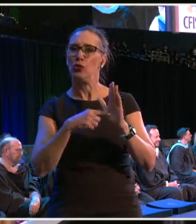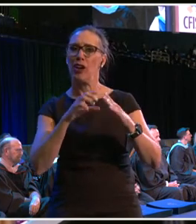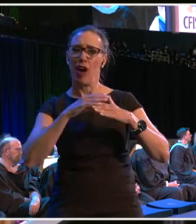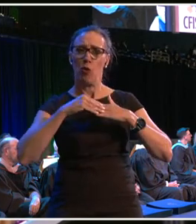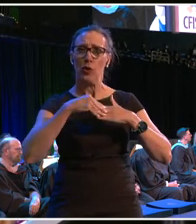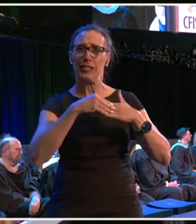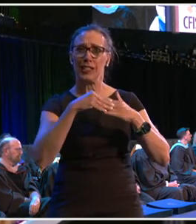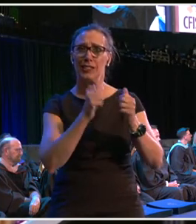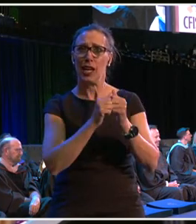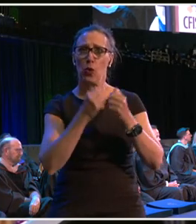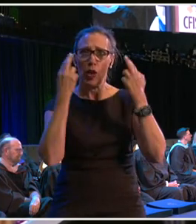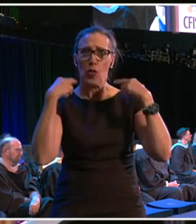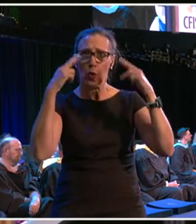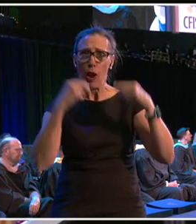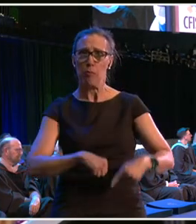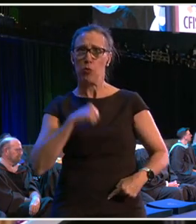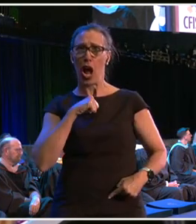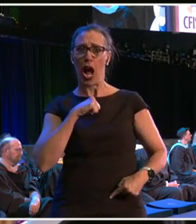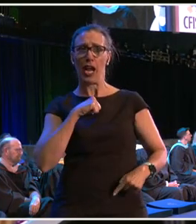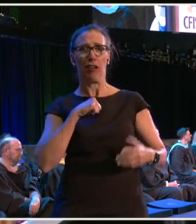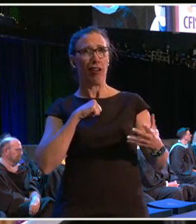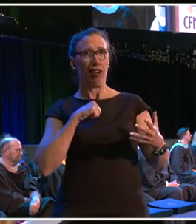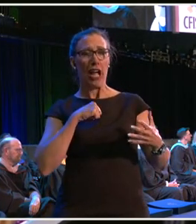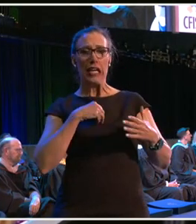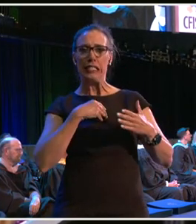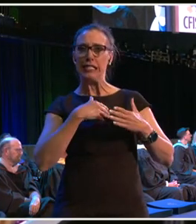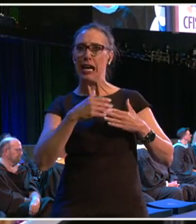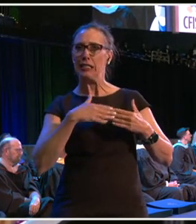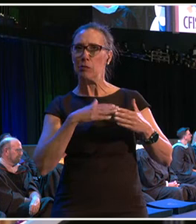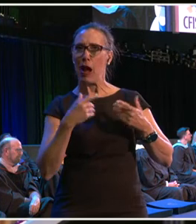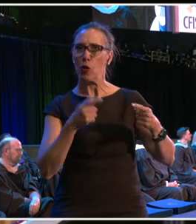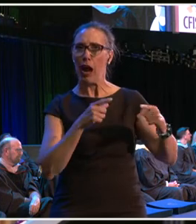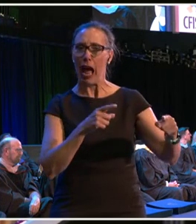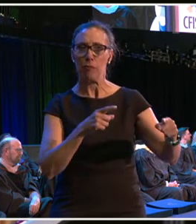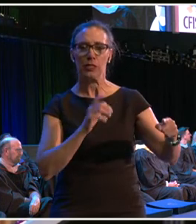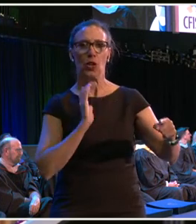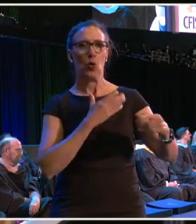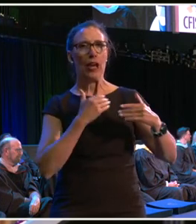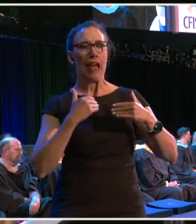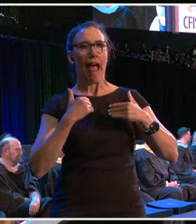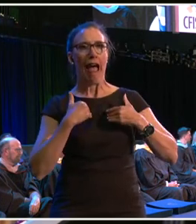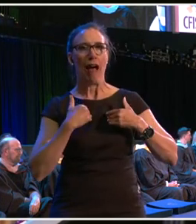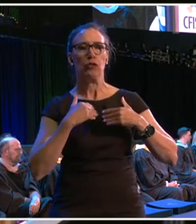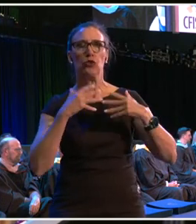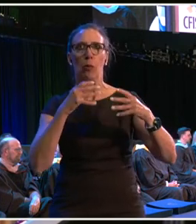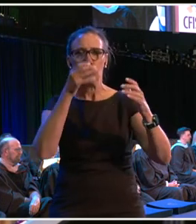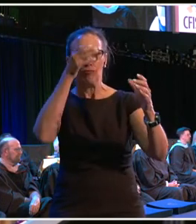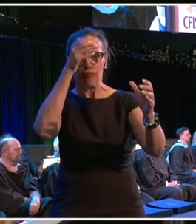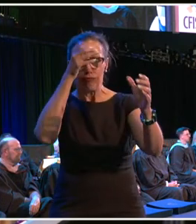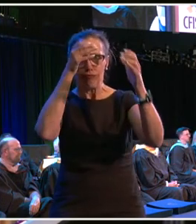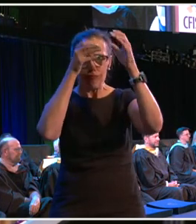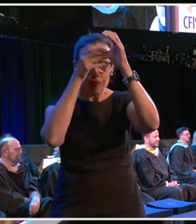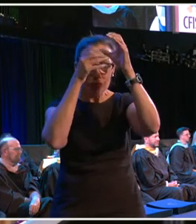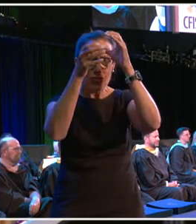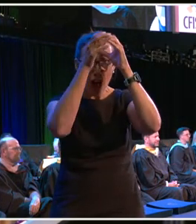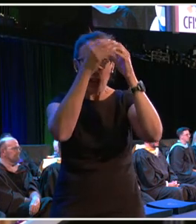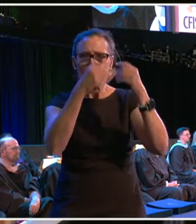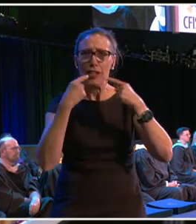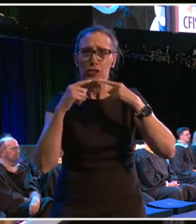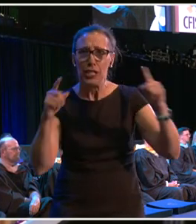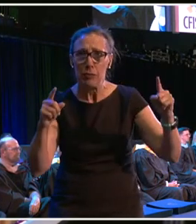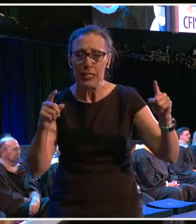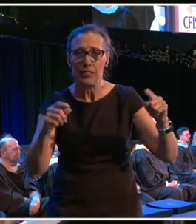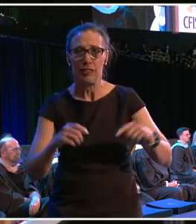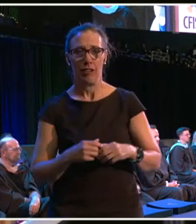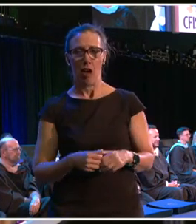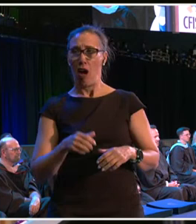pride. Because against all odds, we are here today with a vast inventory of knowledge and achievements. We are no